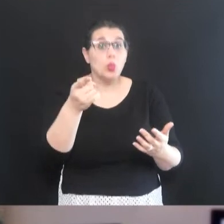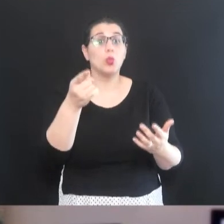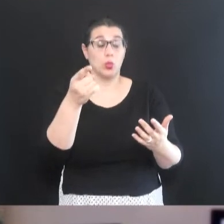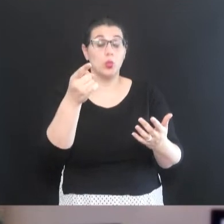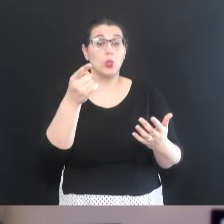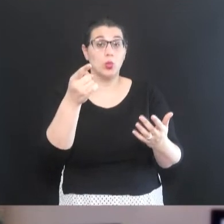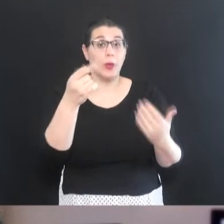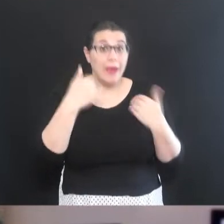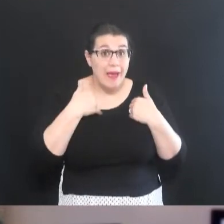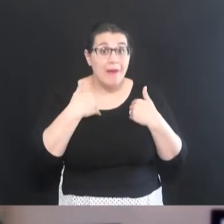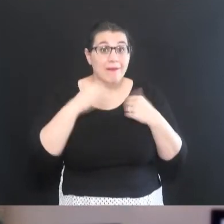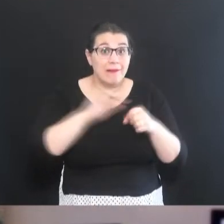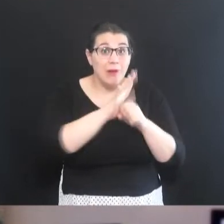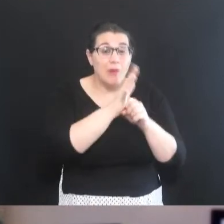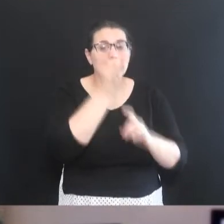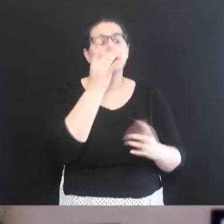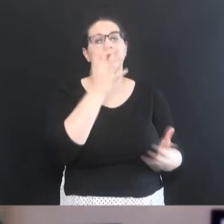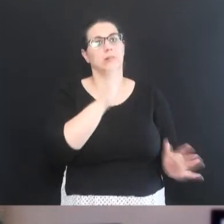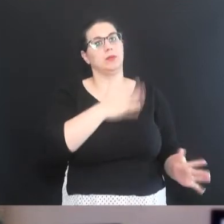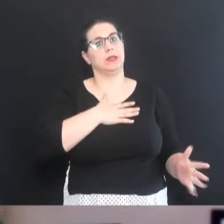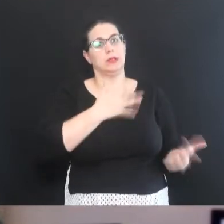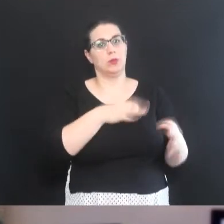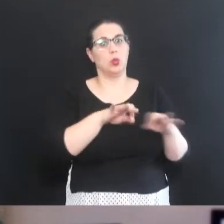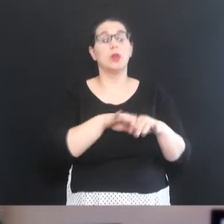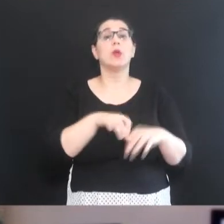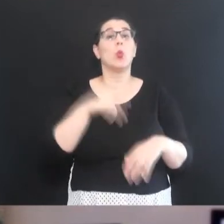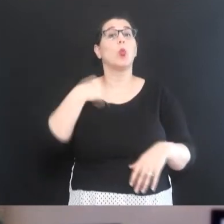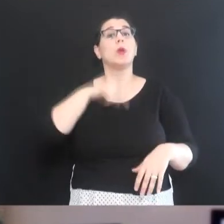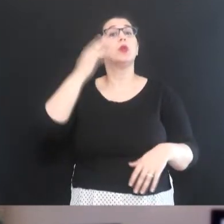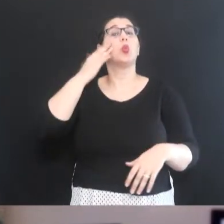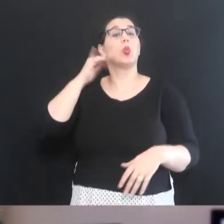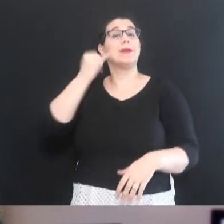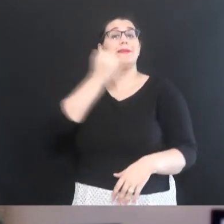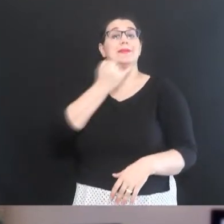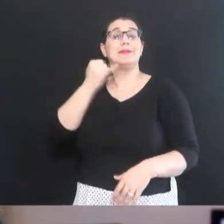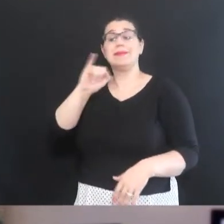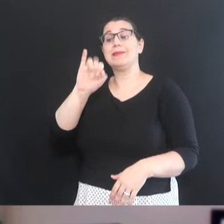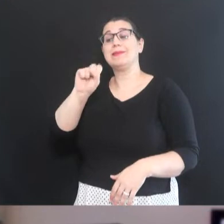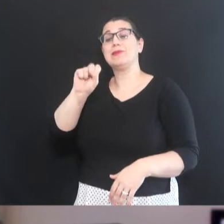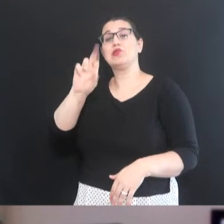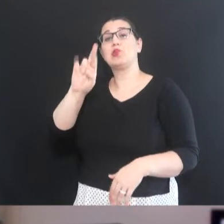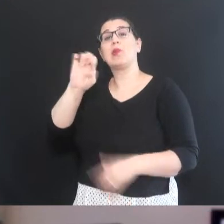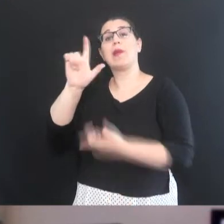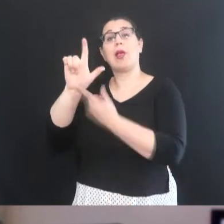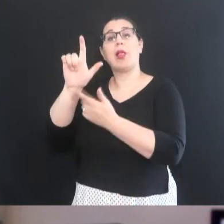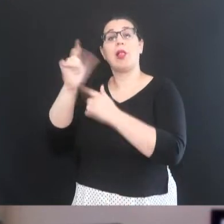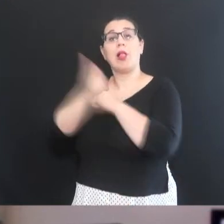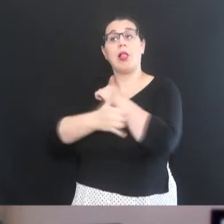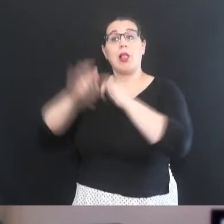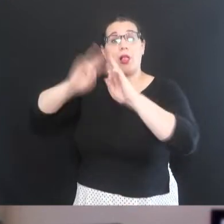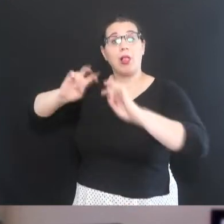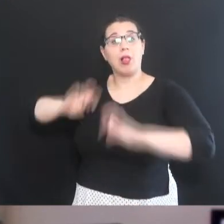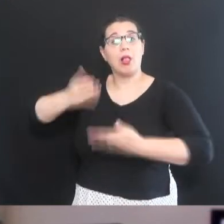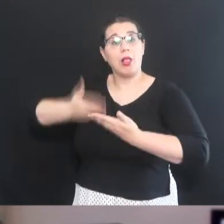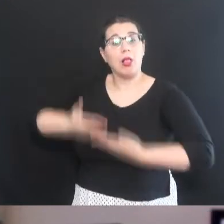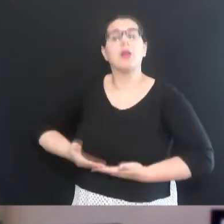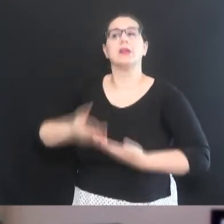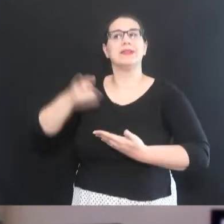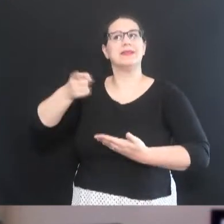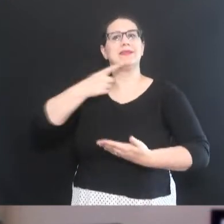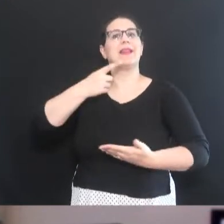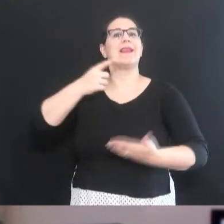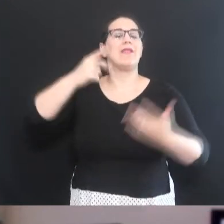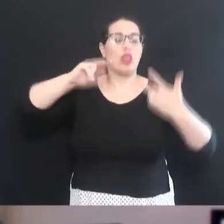Israel that having boosters uptaken by people who are greater than 6 months